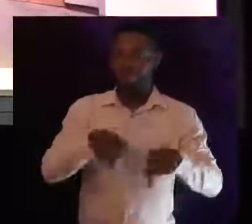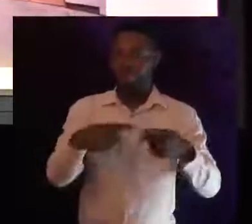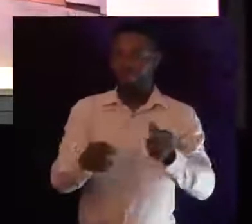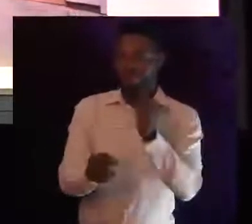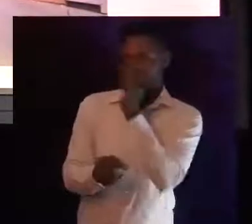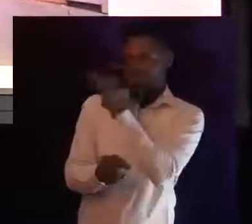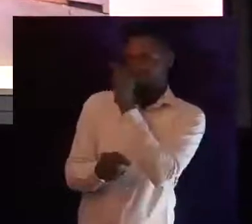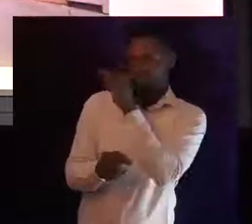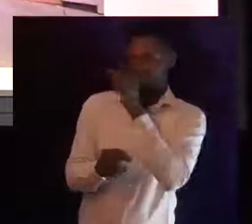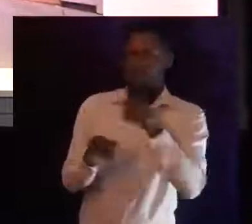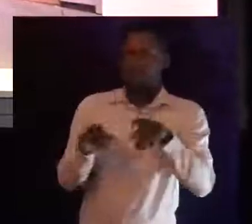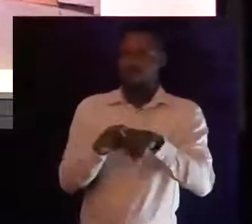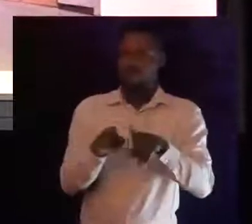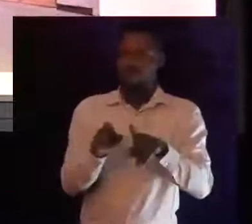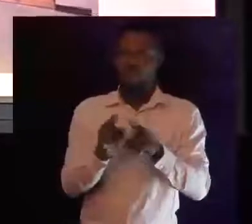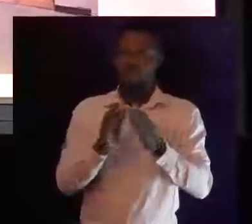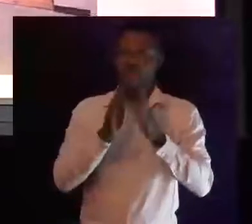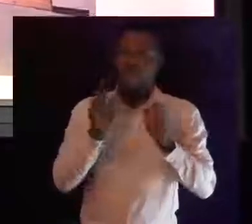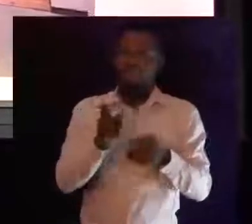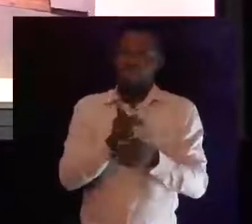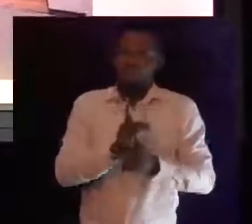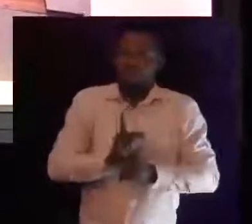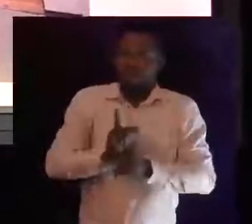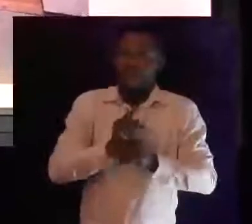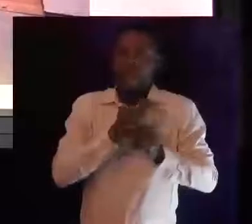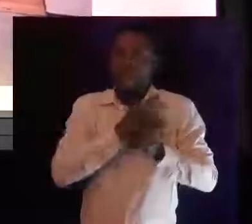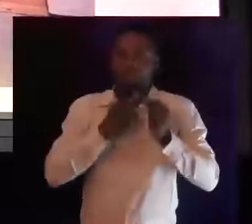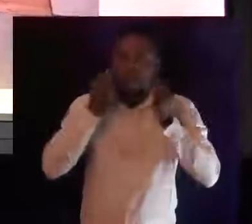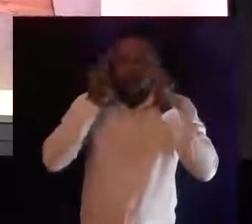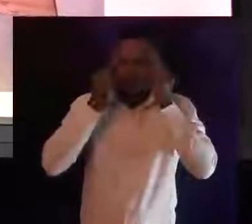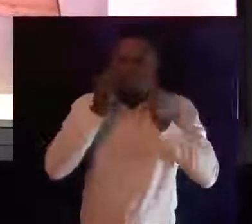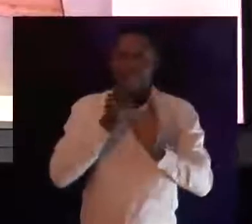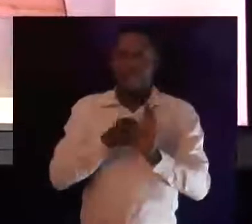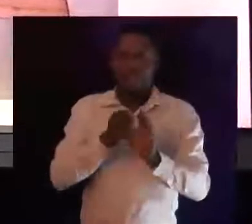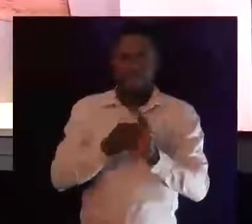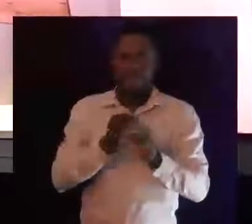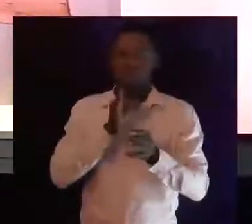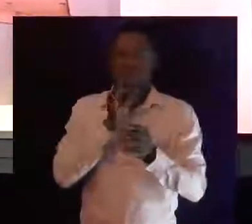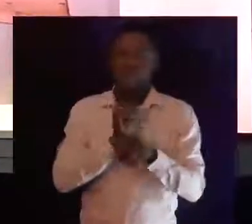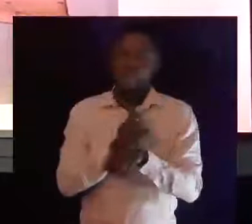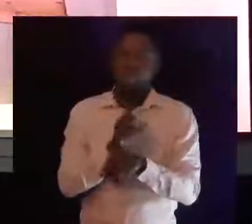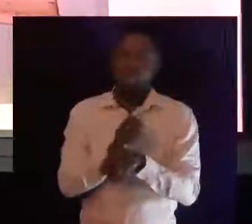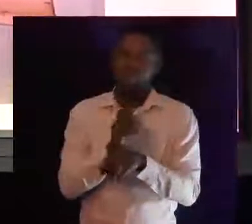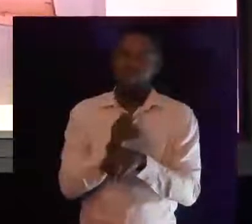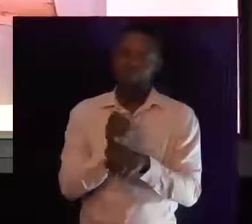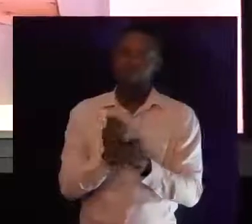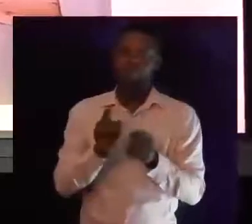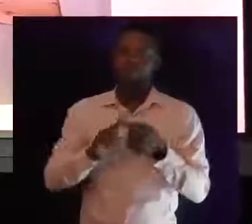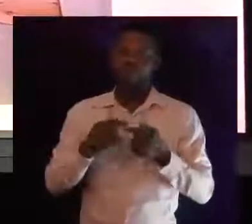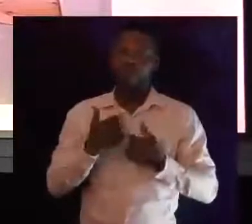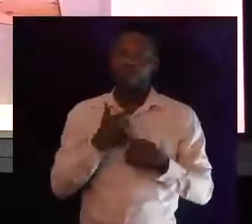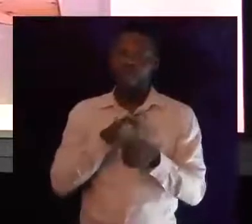is provided in this house. Such house consider handicap. So it's